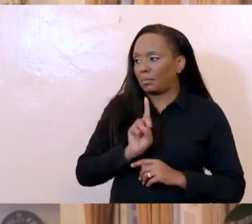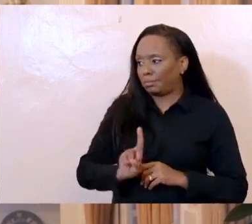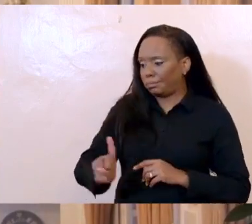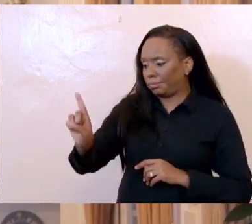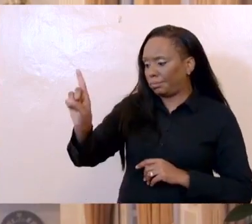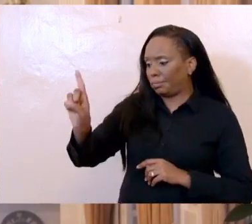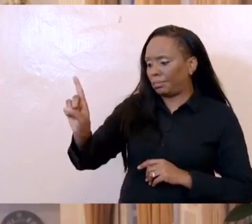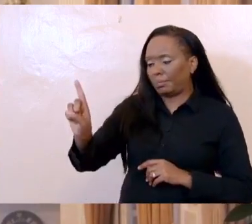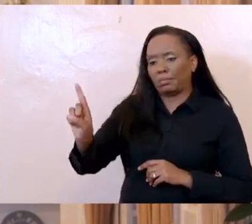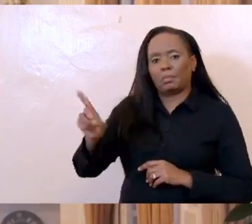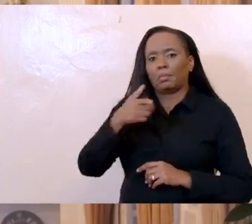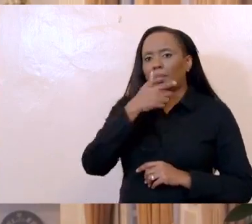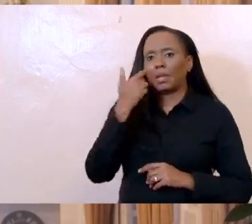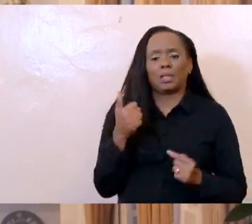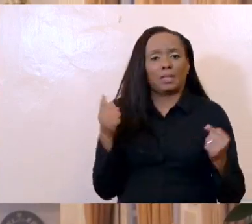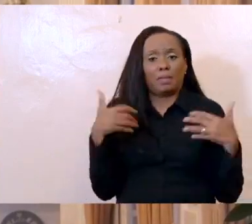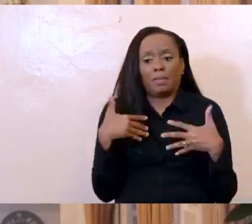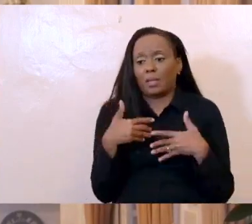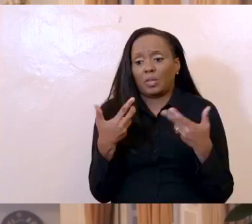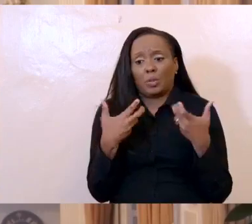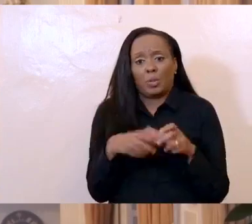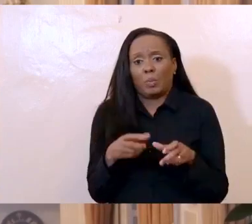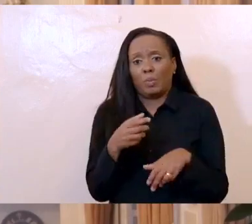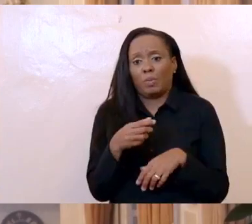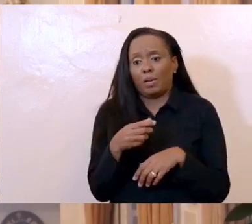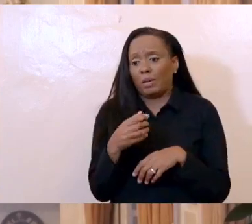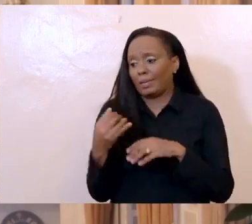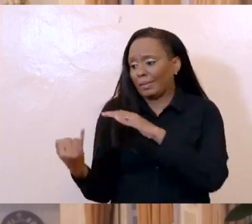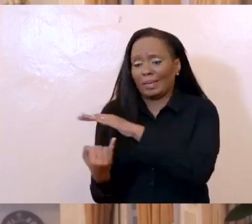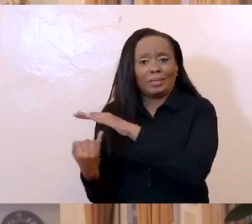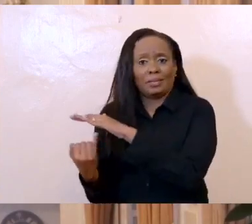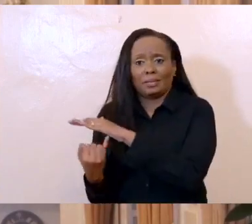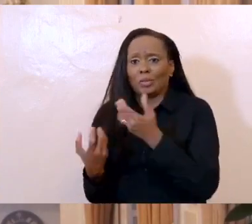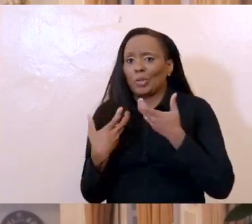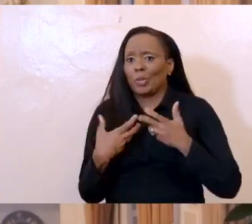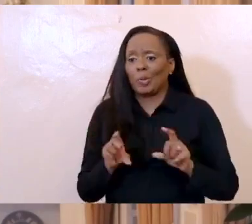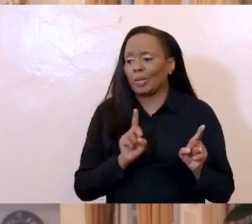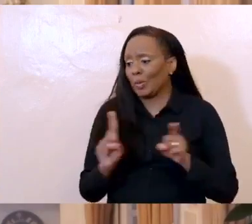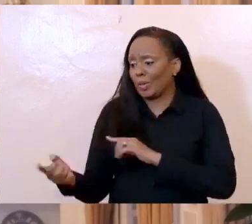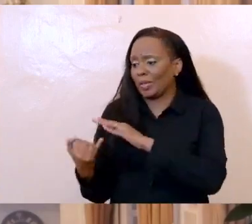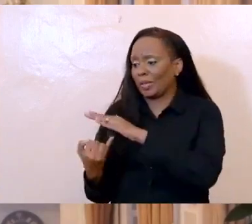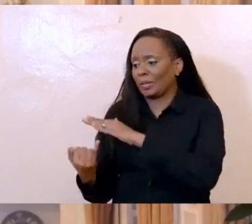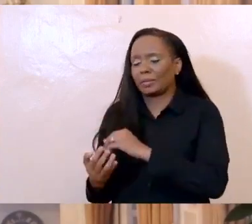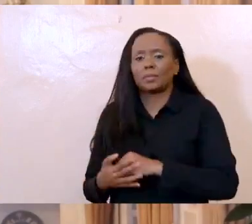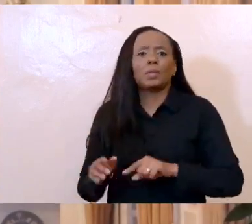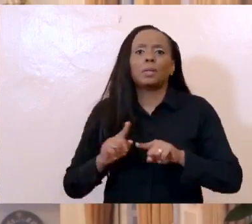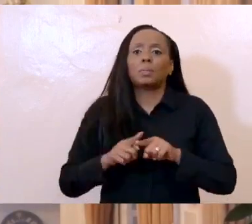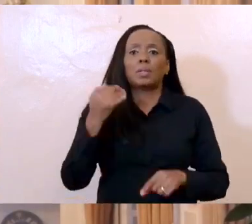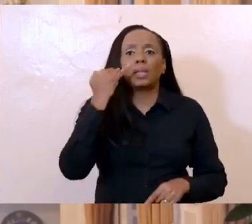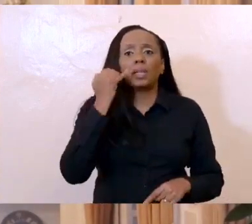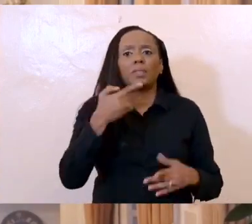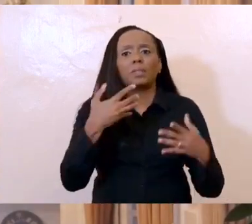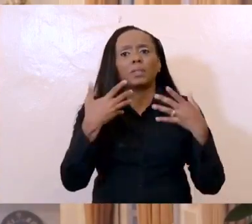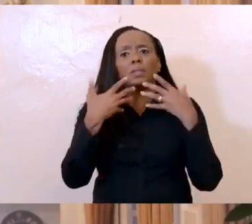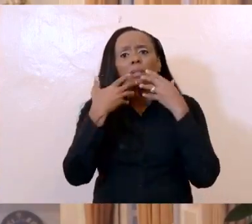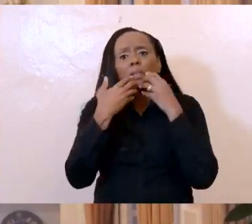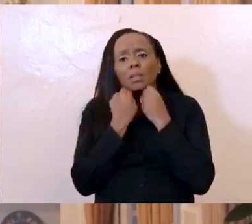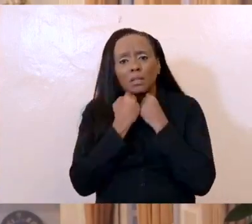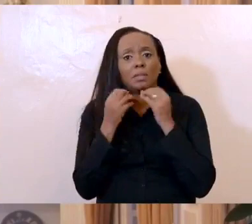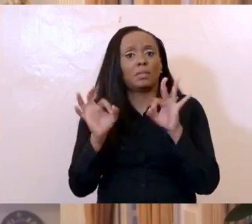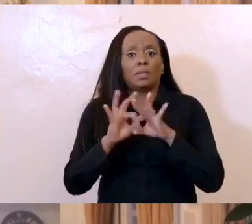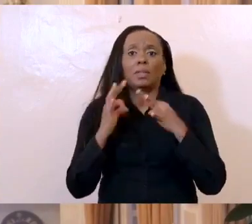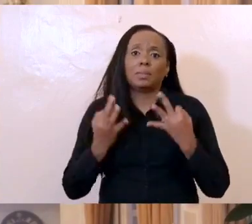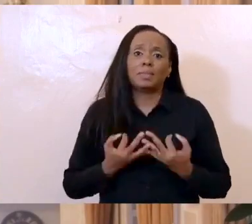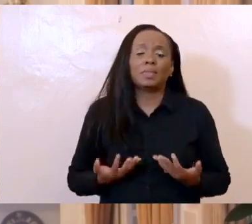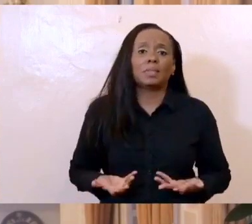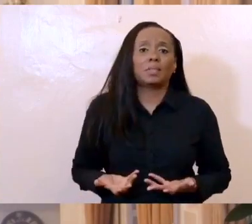an isolation facility. The problem with that is this: if you love your loved ones, your families, and so forth,